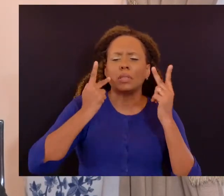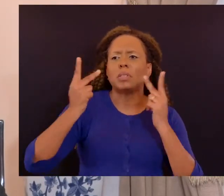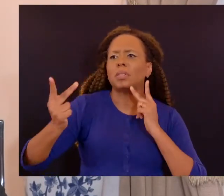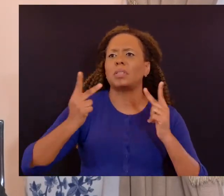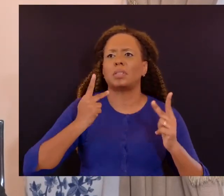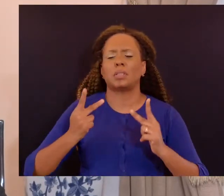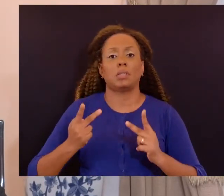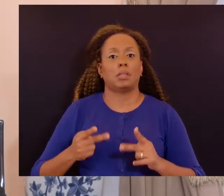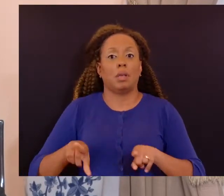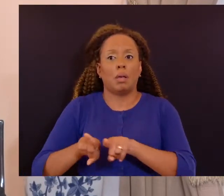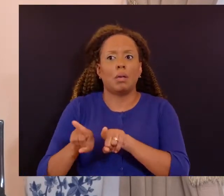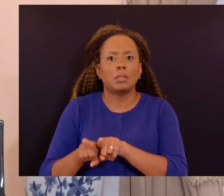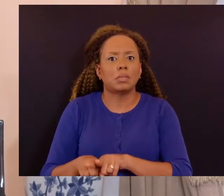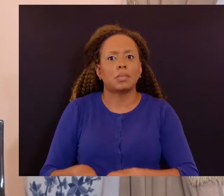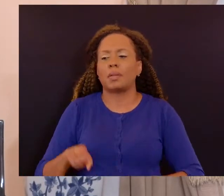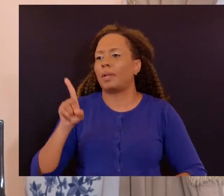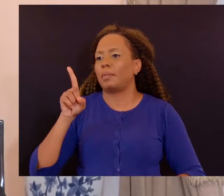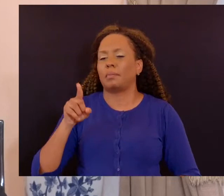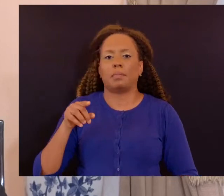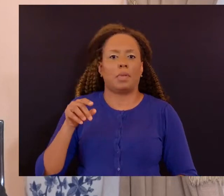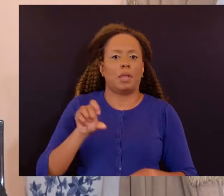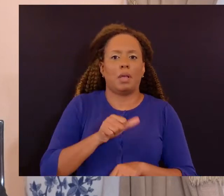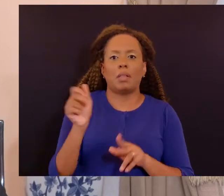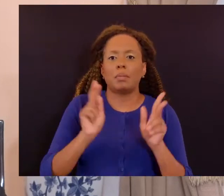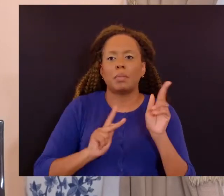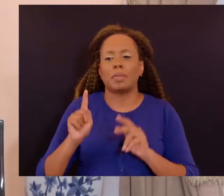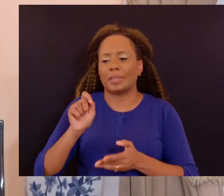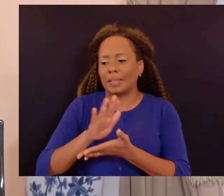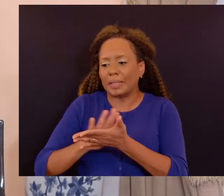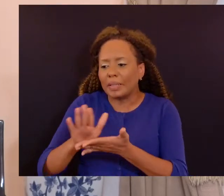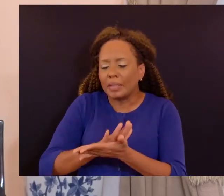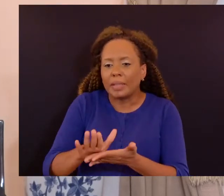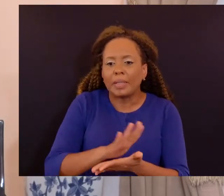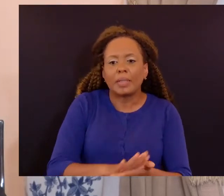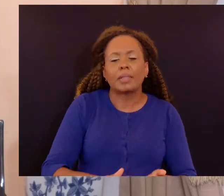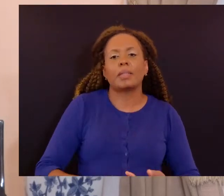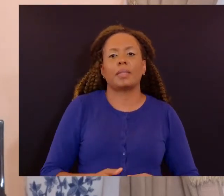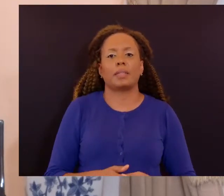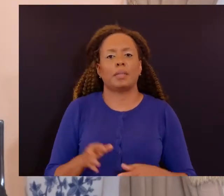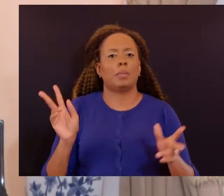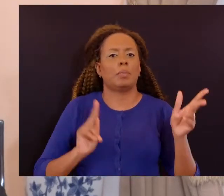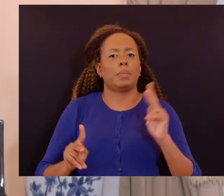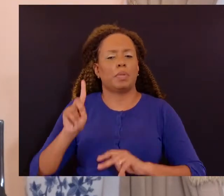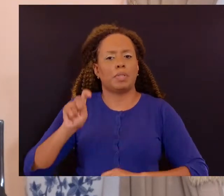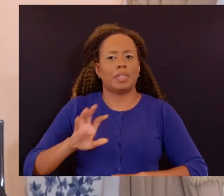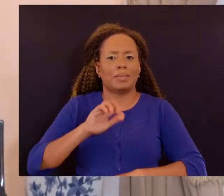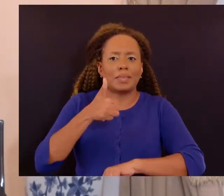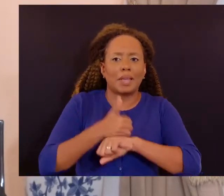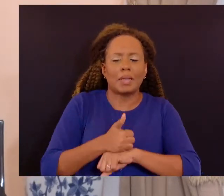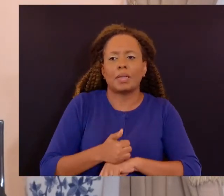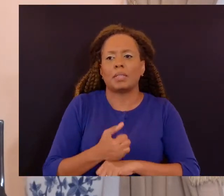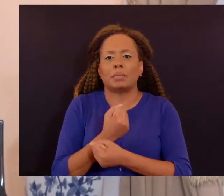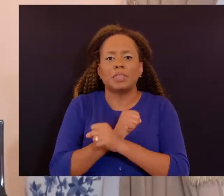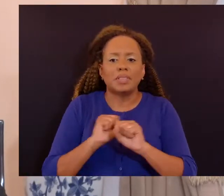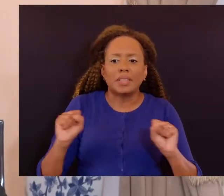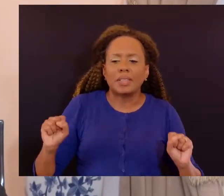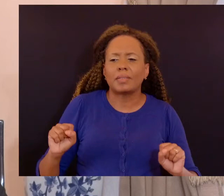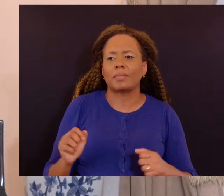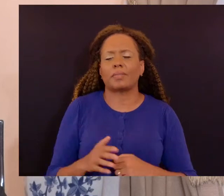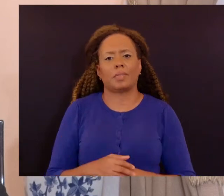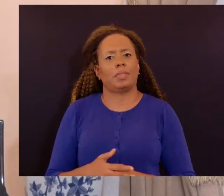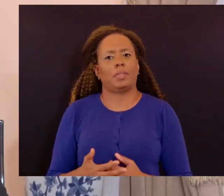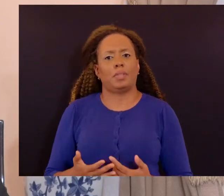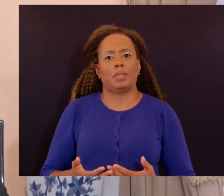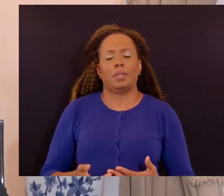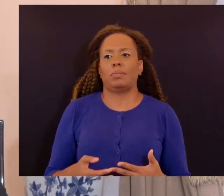safety monitors and to ensure that these places are clean and that they're properly secured in order to protect the children and to allow them to learn. So